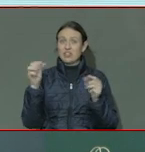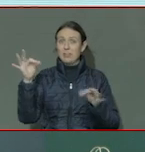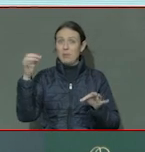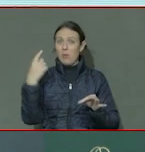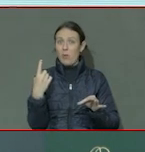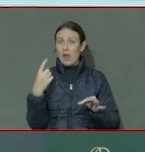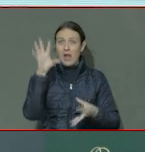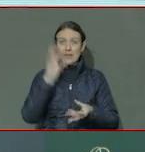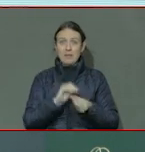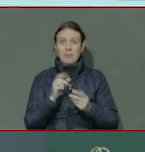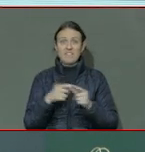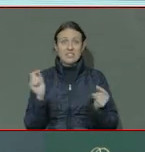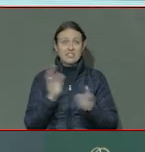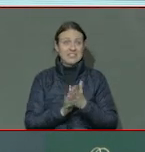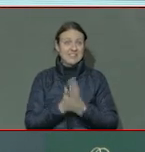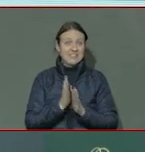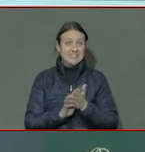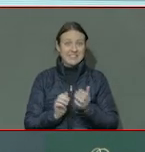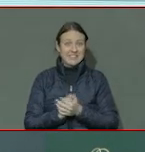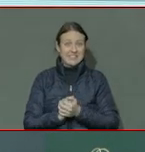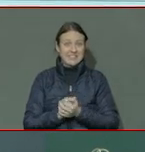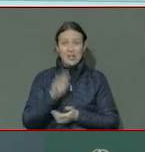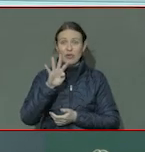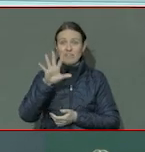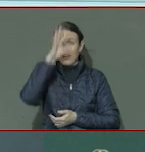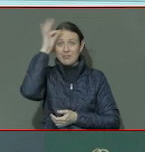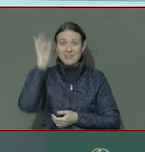1 in, what, 45 minutes?